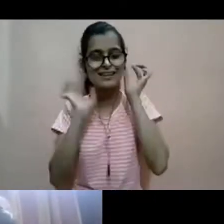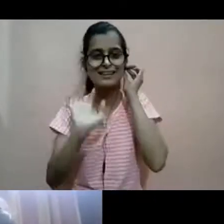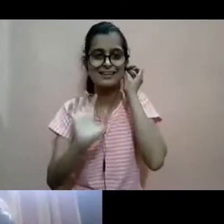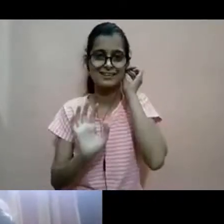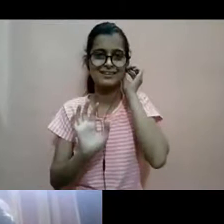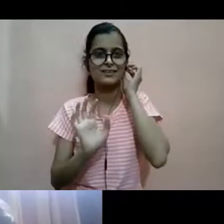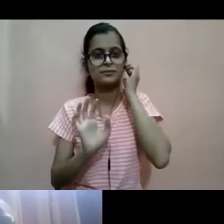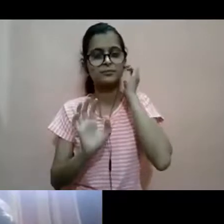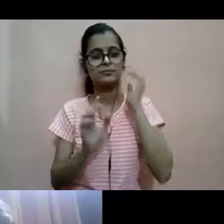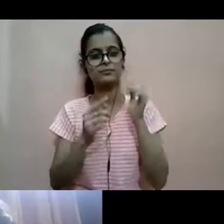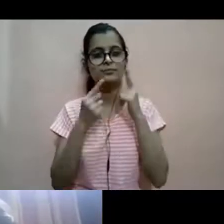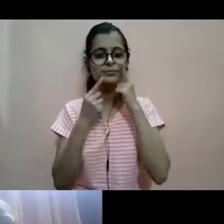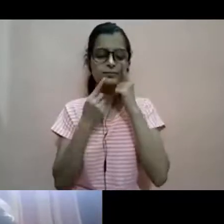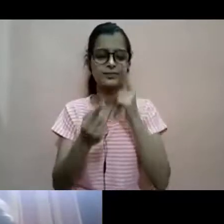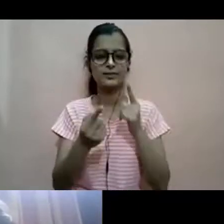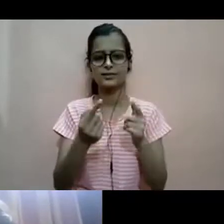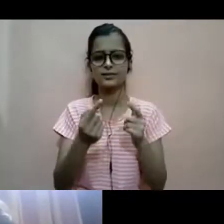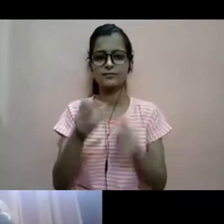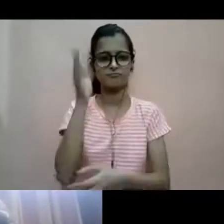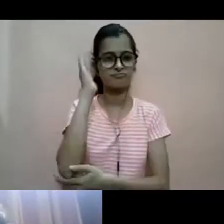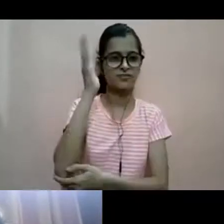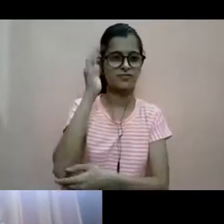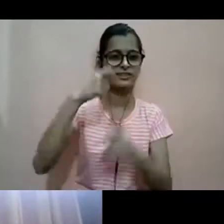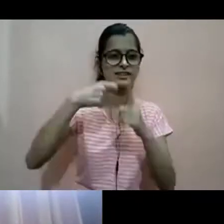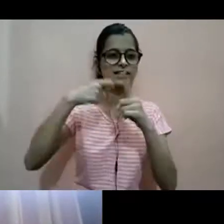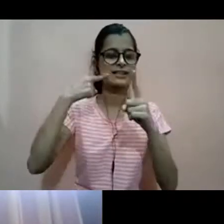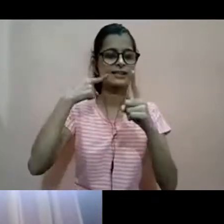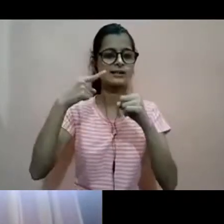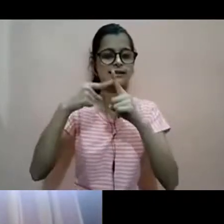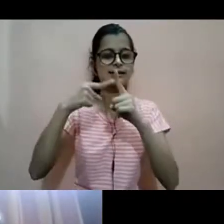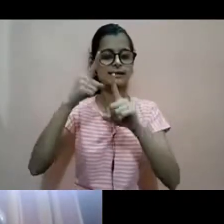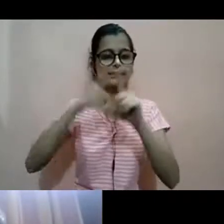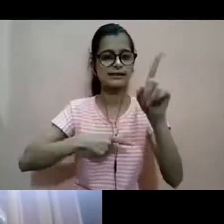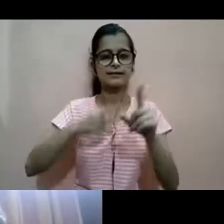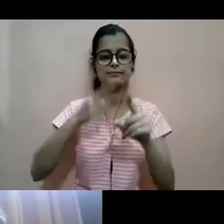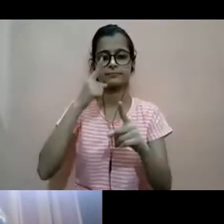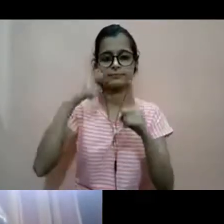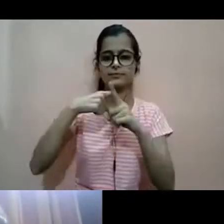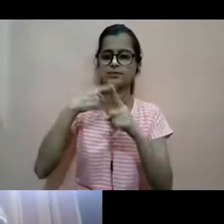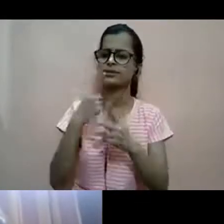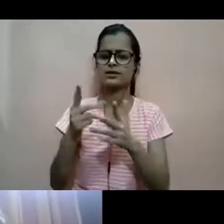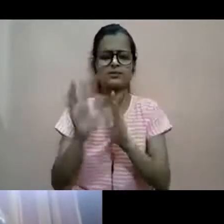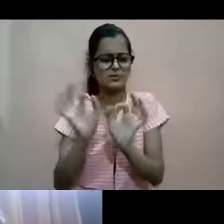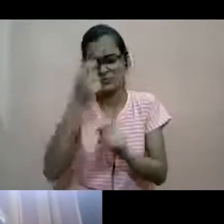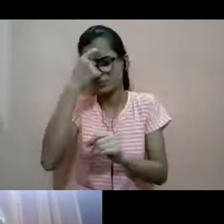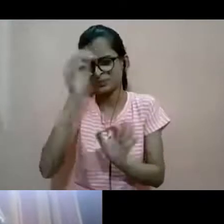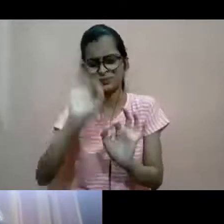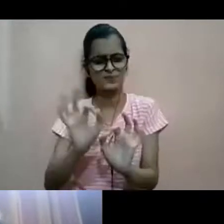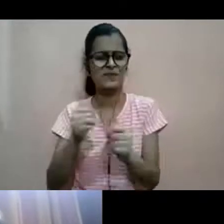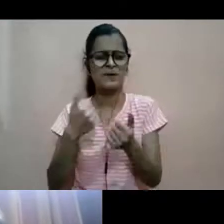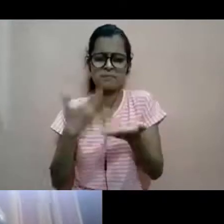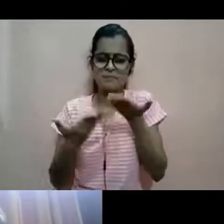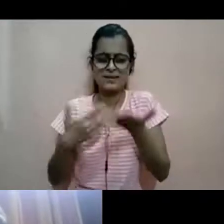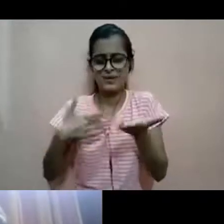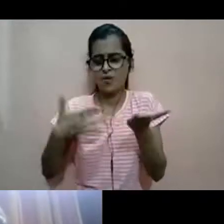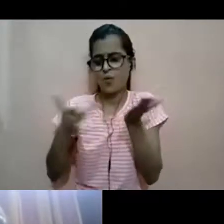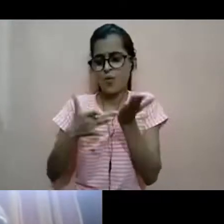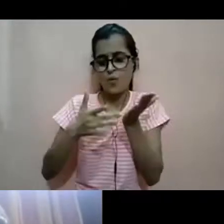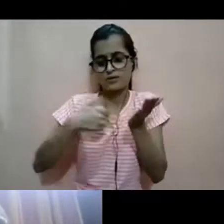my, I think they were probably on my side too, because as I said, I had